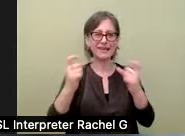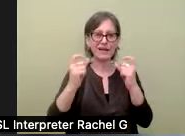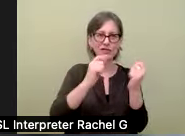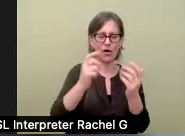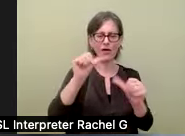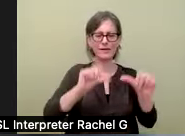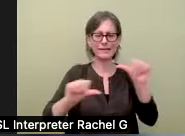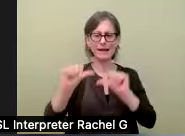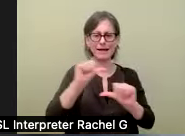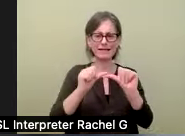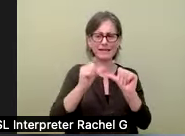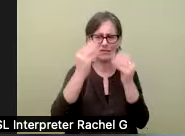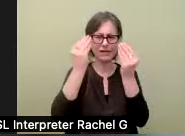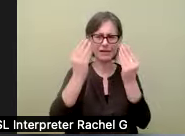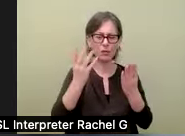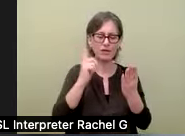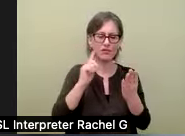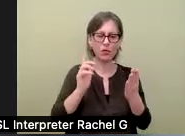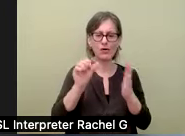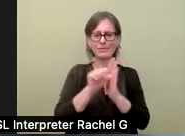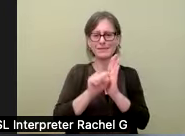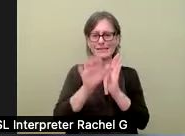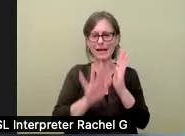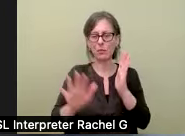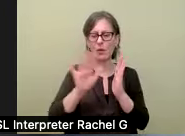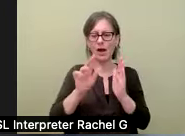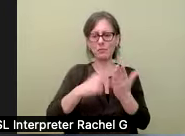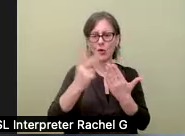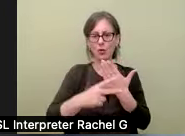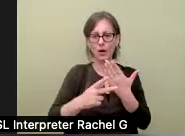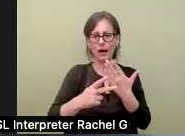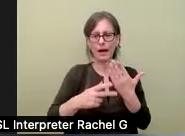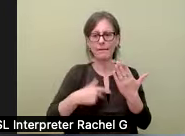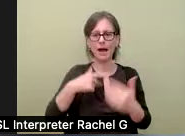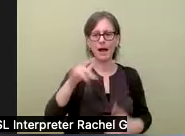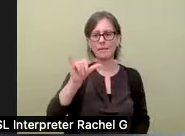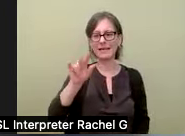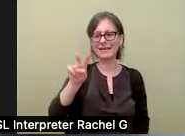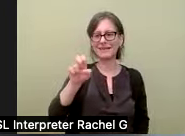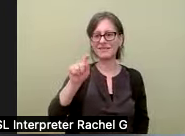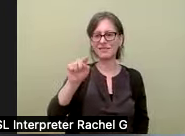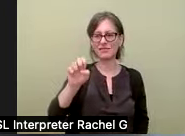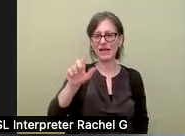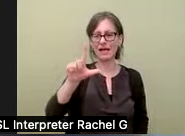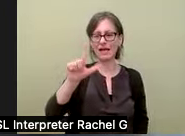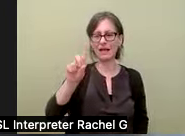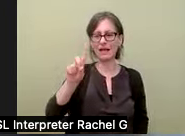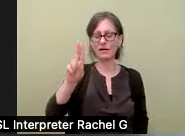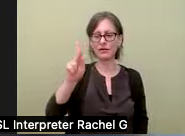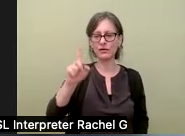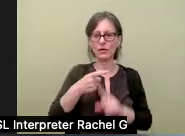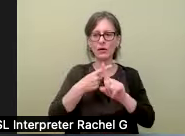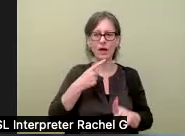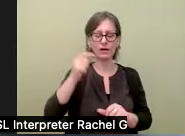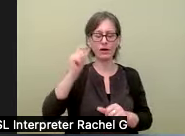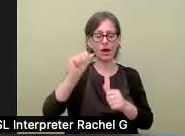scientific support for our statewide program. So again, my name is Yvette Leduc, and I'm the program manager for the California Governor's Office of